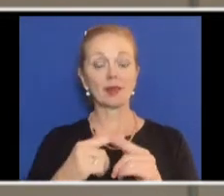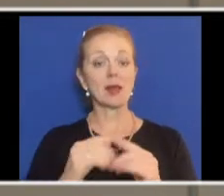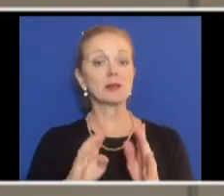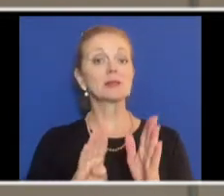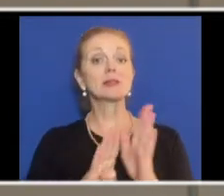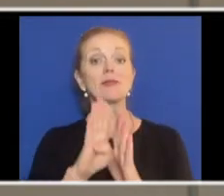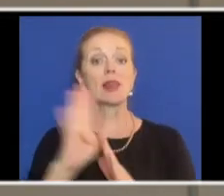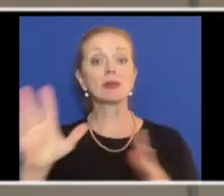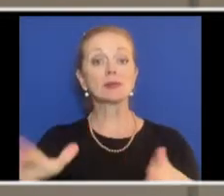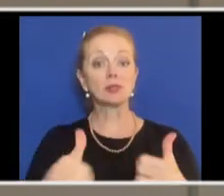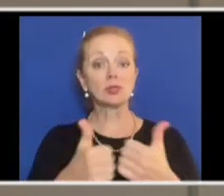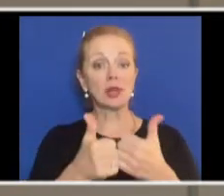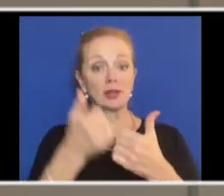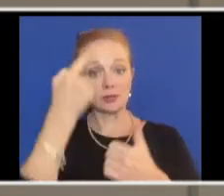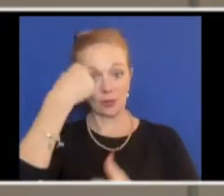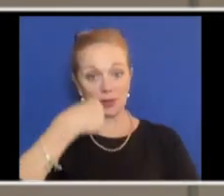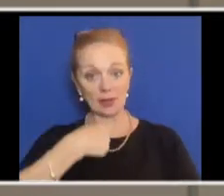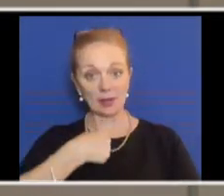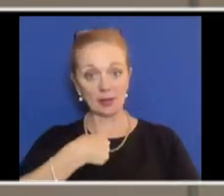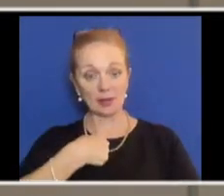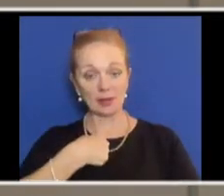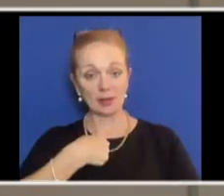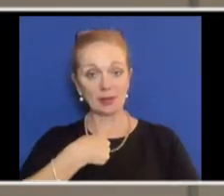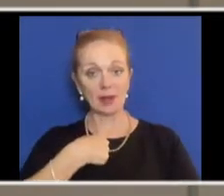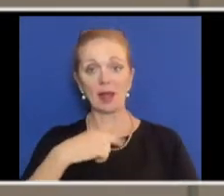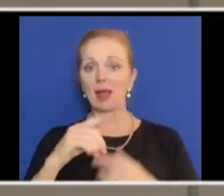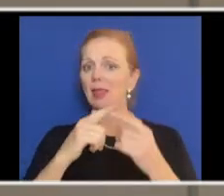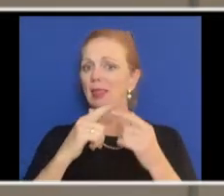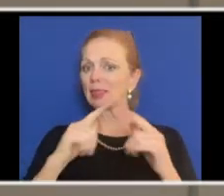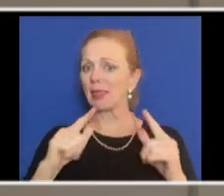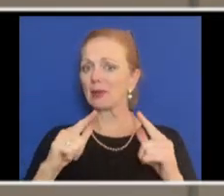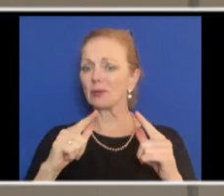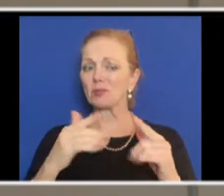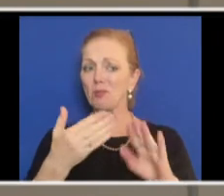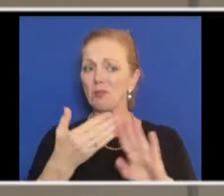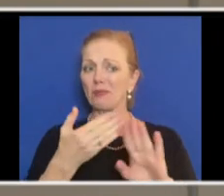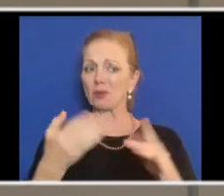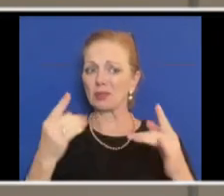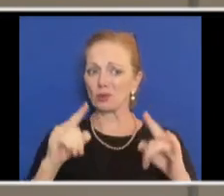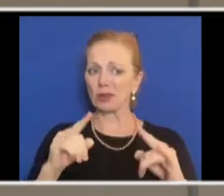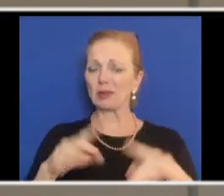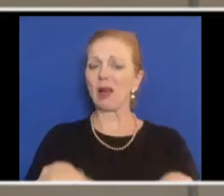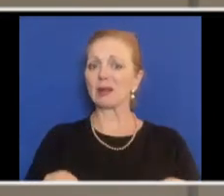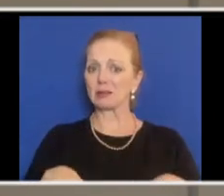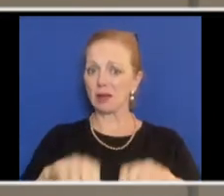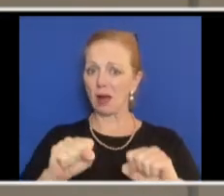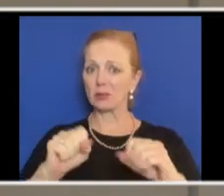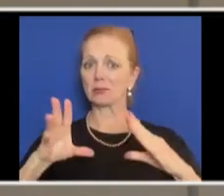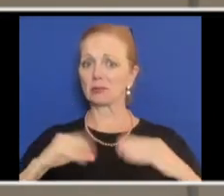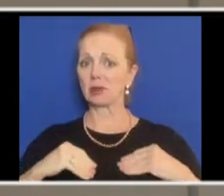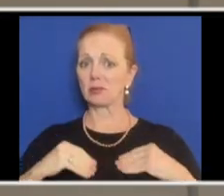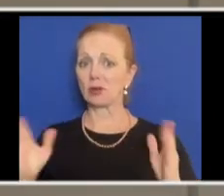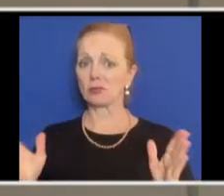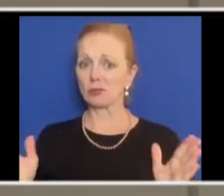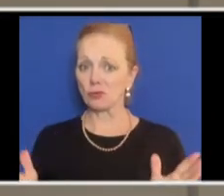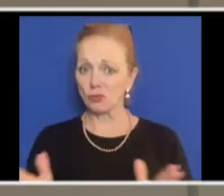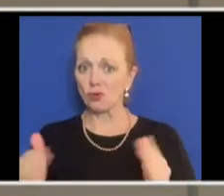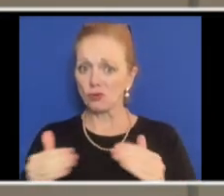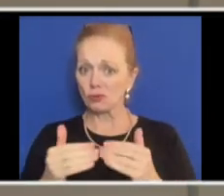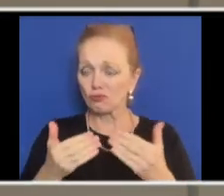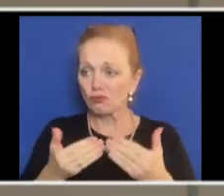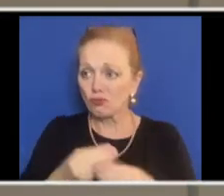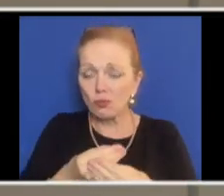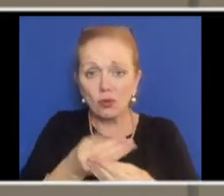a challenge for me where language was agreed upon adopted pushed forward to the community